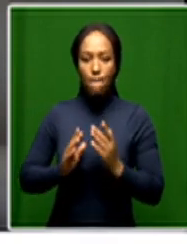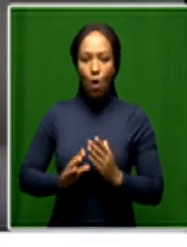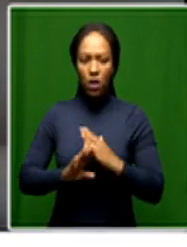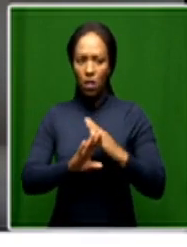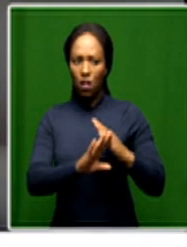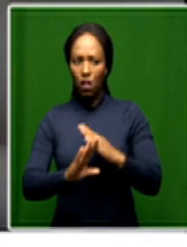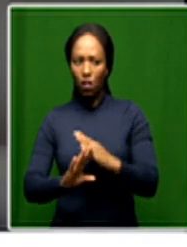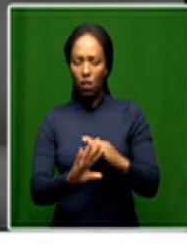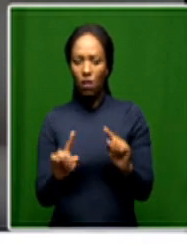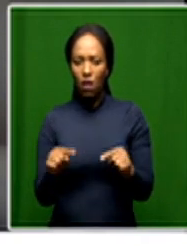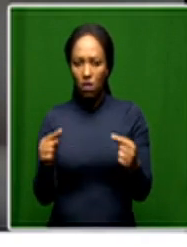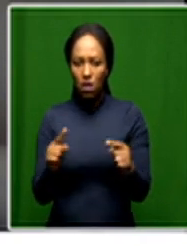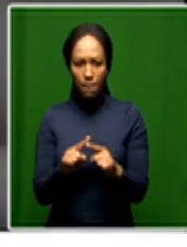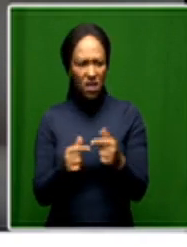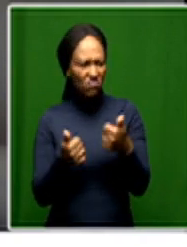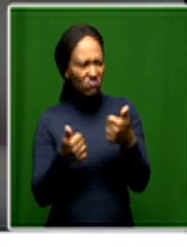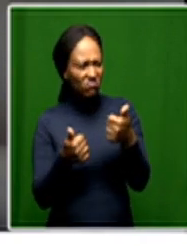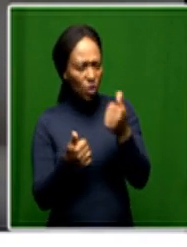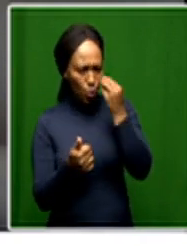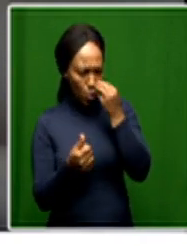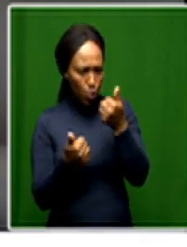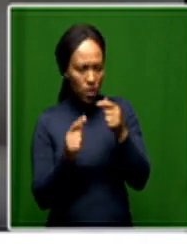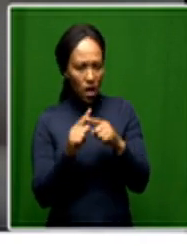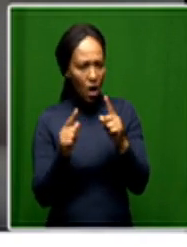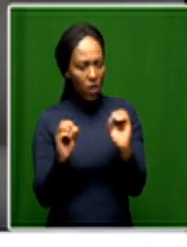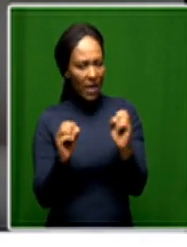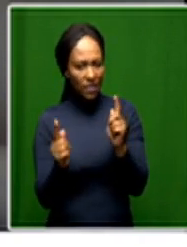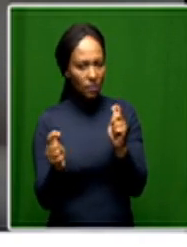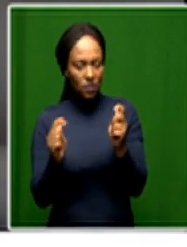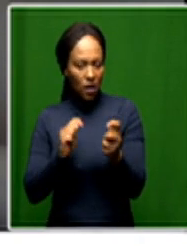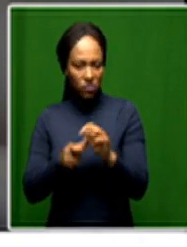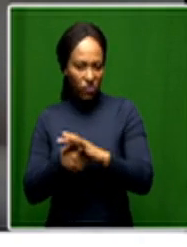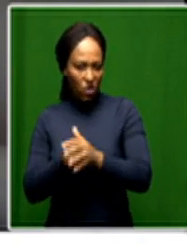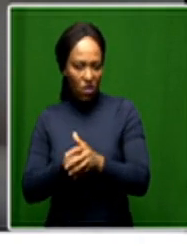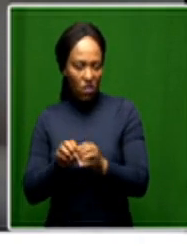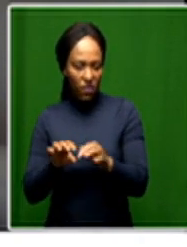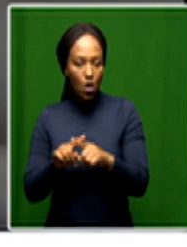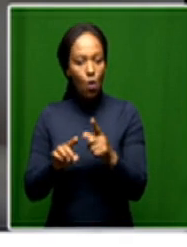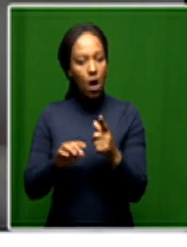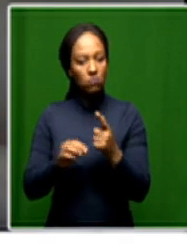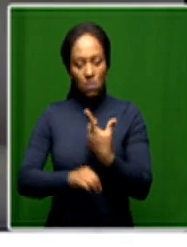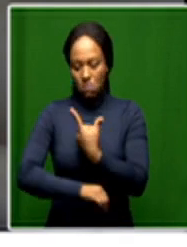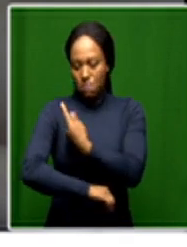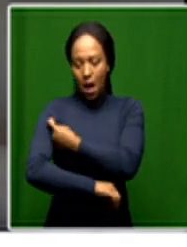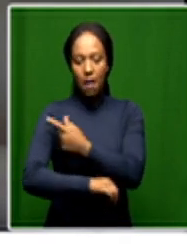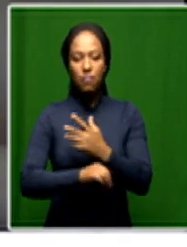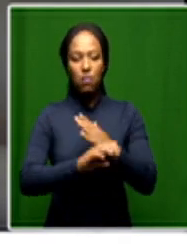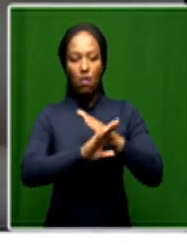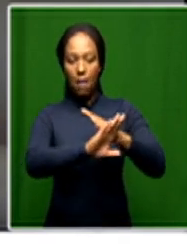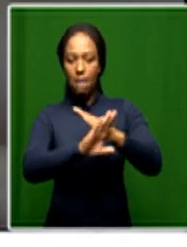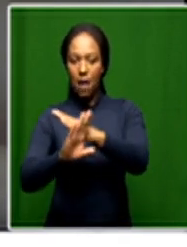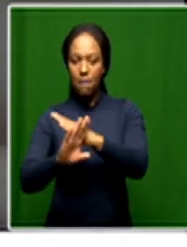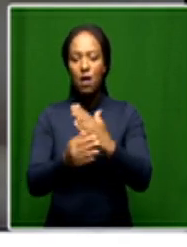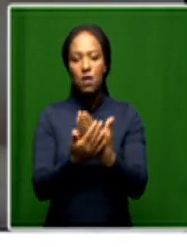binding, then I think, yes, it is good news, because then I think we will have some level of immunity. And if more and more people